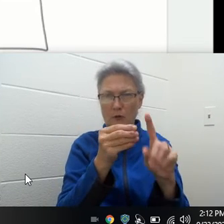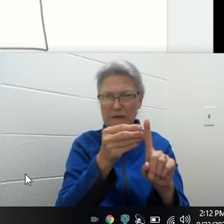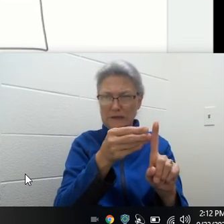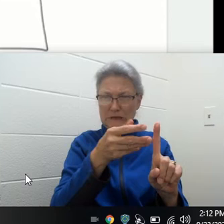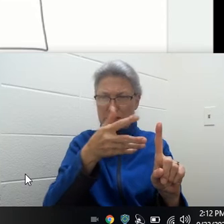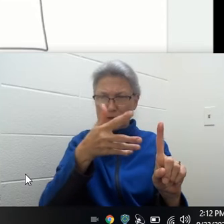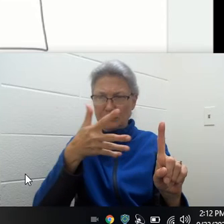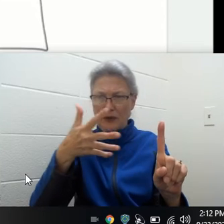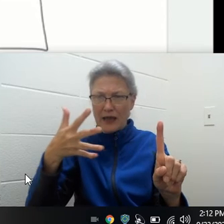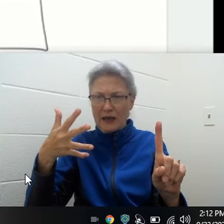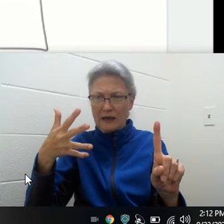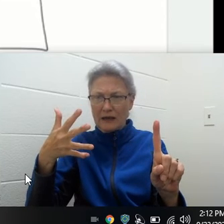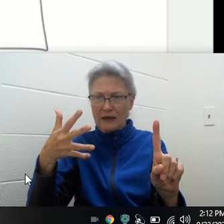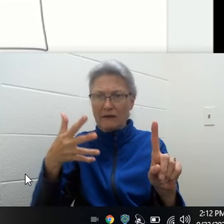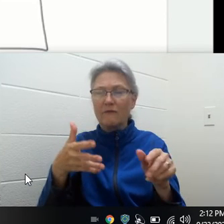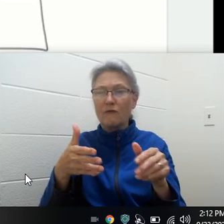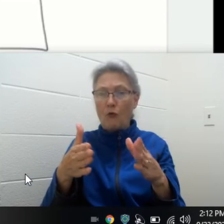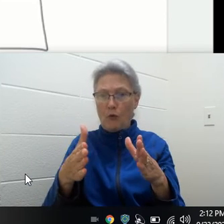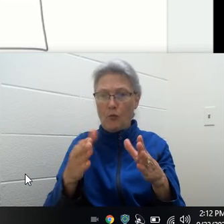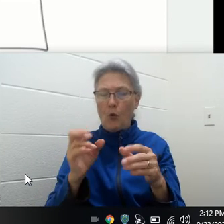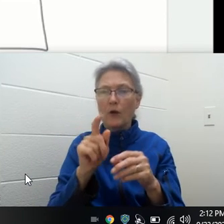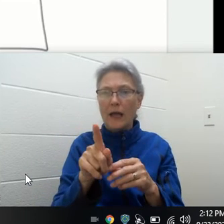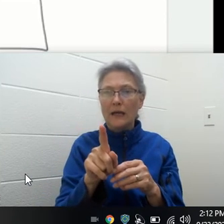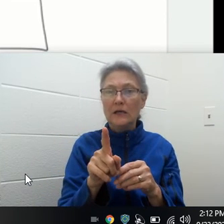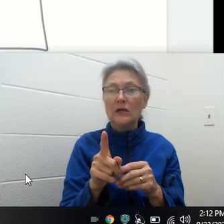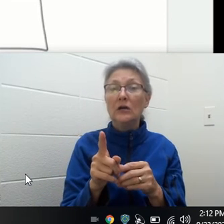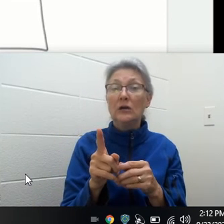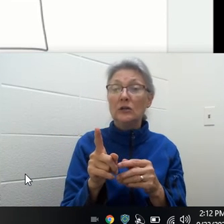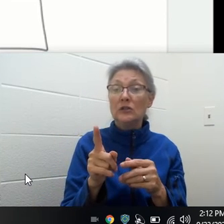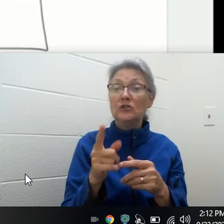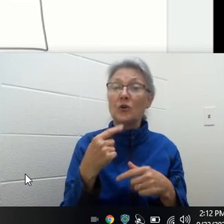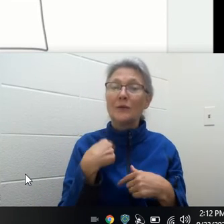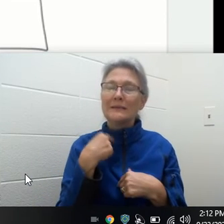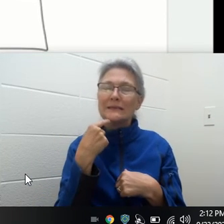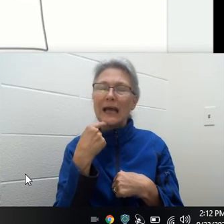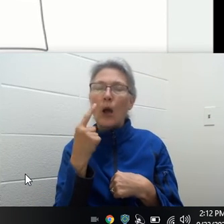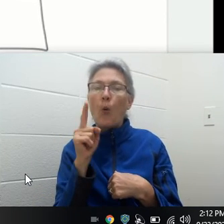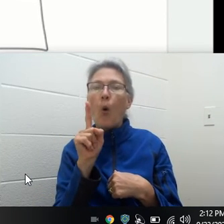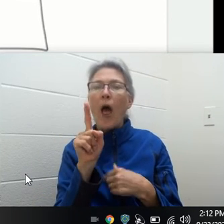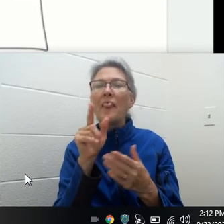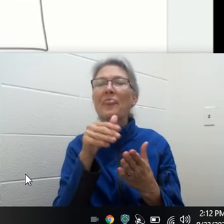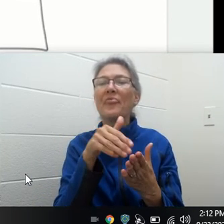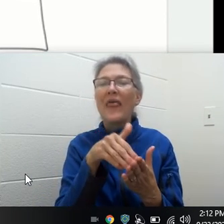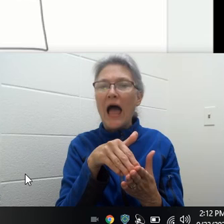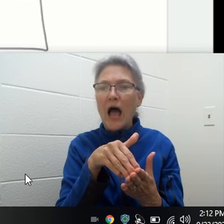number represents or the value of each digit. Okay,